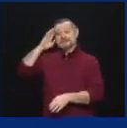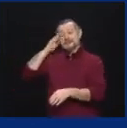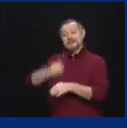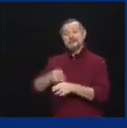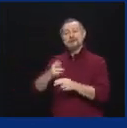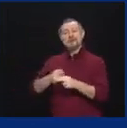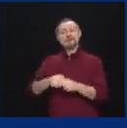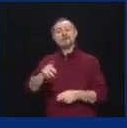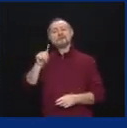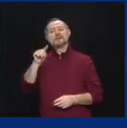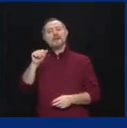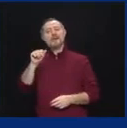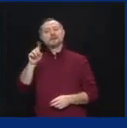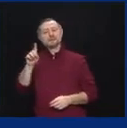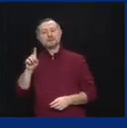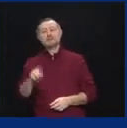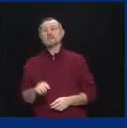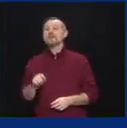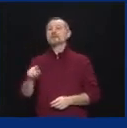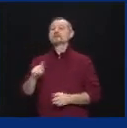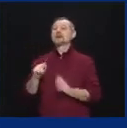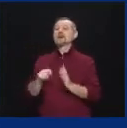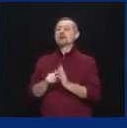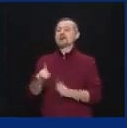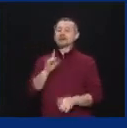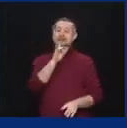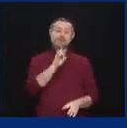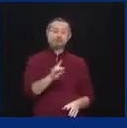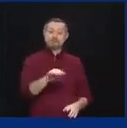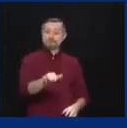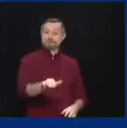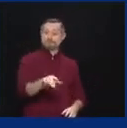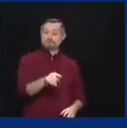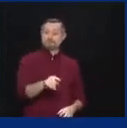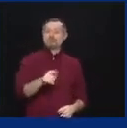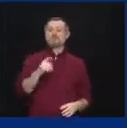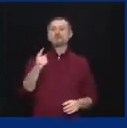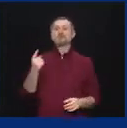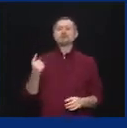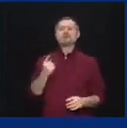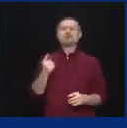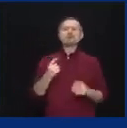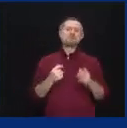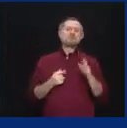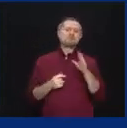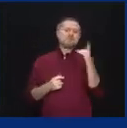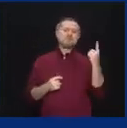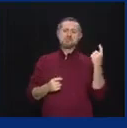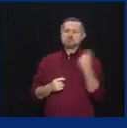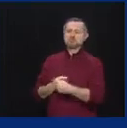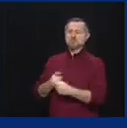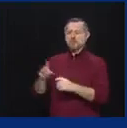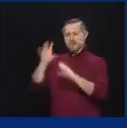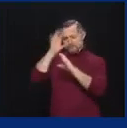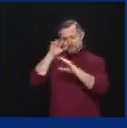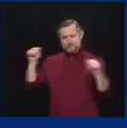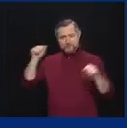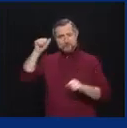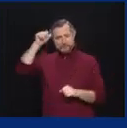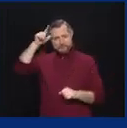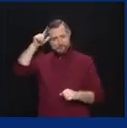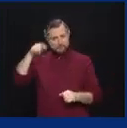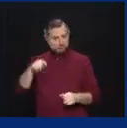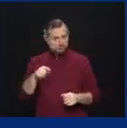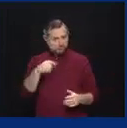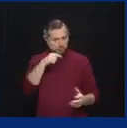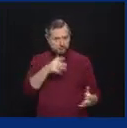was 8 years old. And it was around the holiday time, and someone gave this turkey to President Lincoln as a gift for